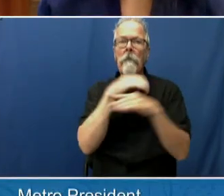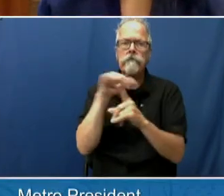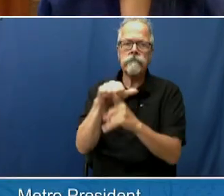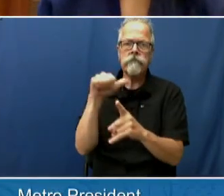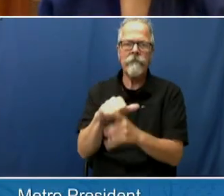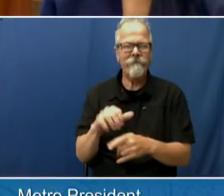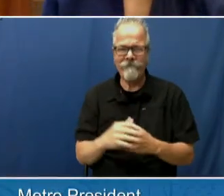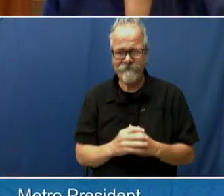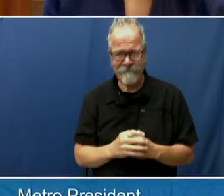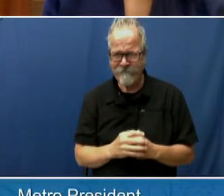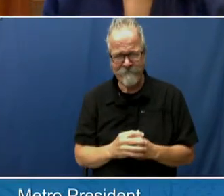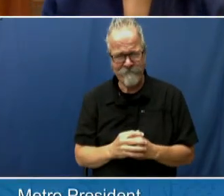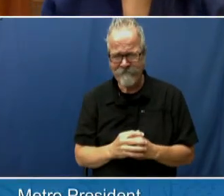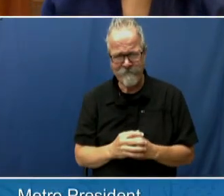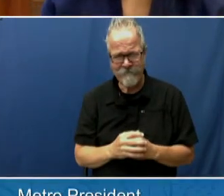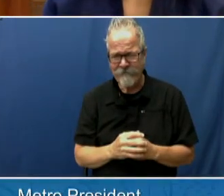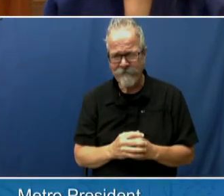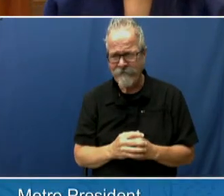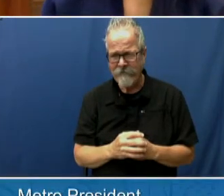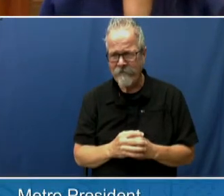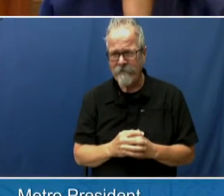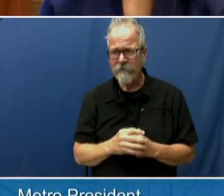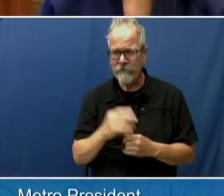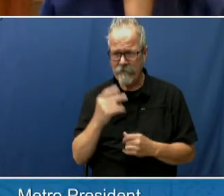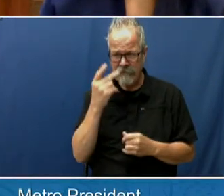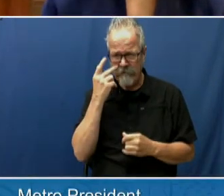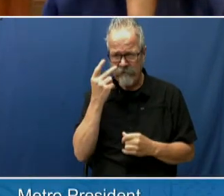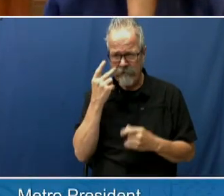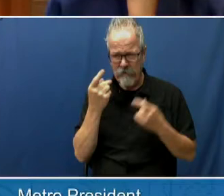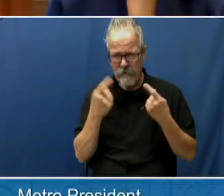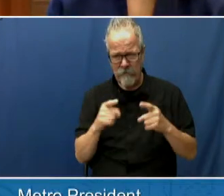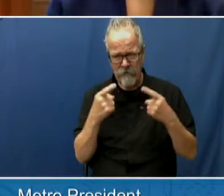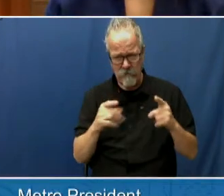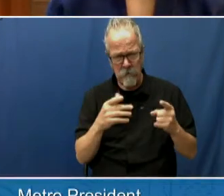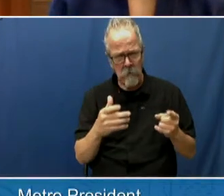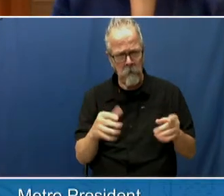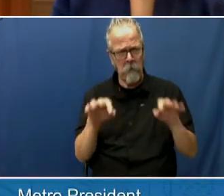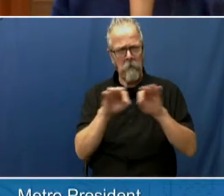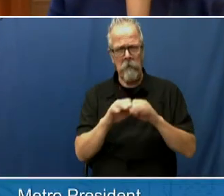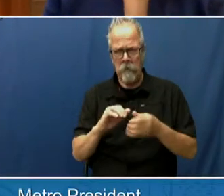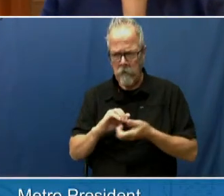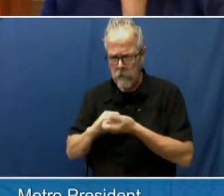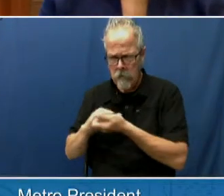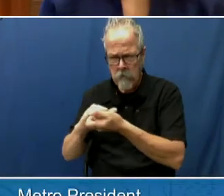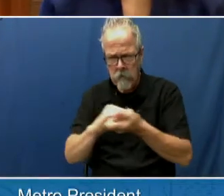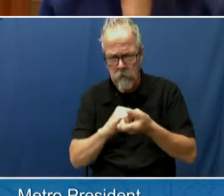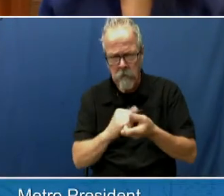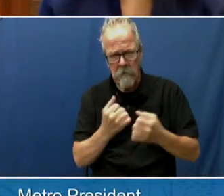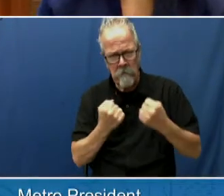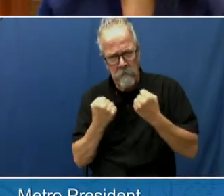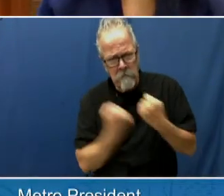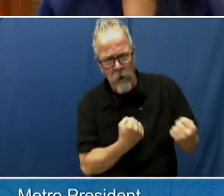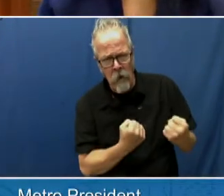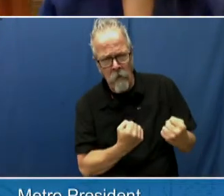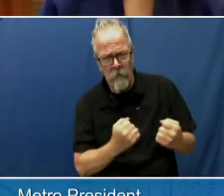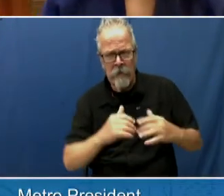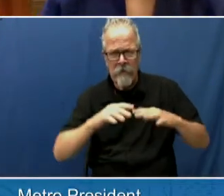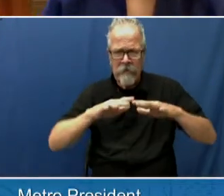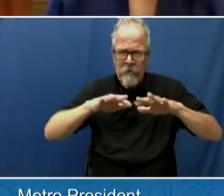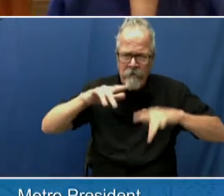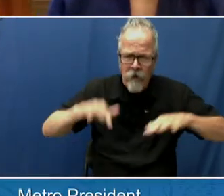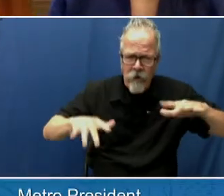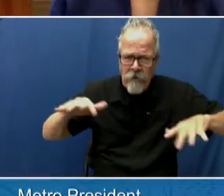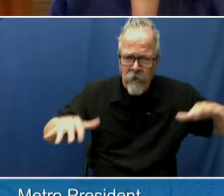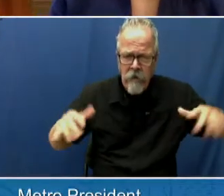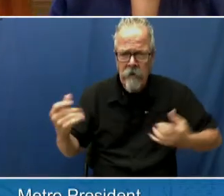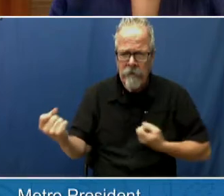this weekend see the strength, unity, diversity, love, empathy, and genuine care for the